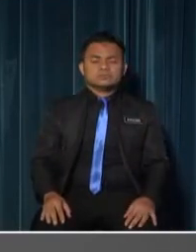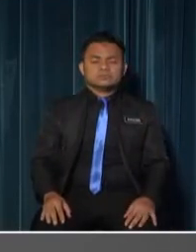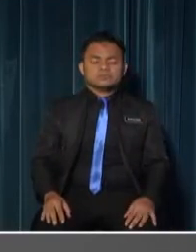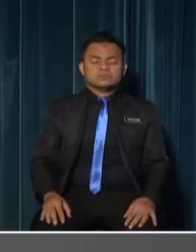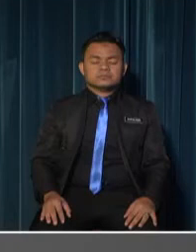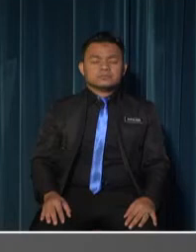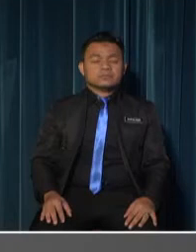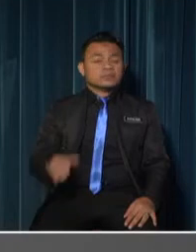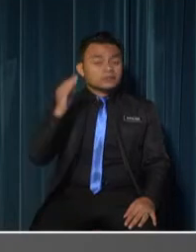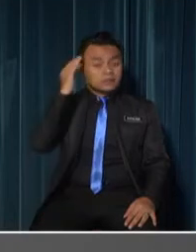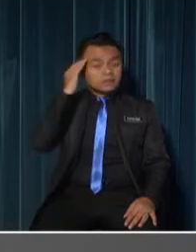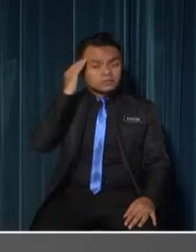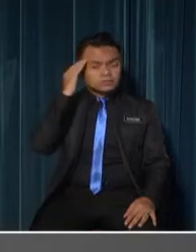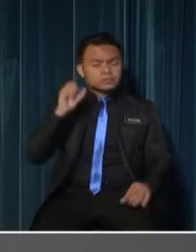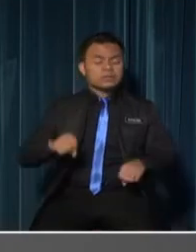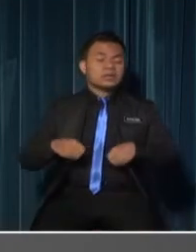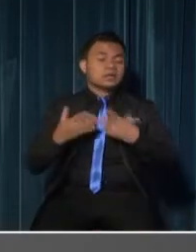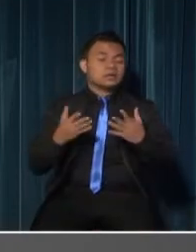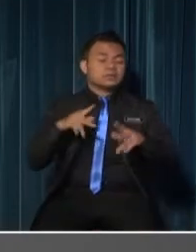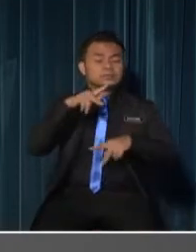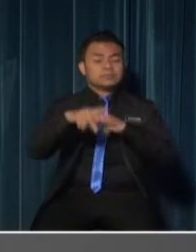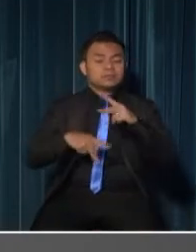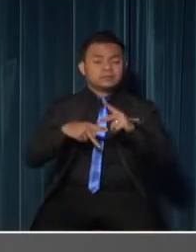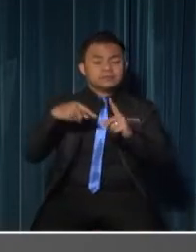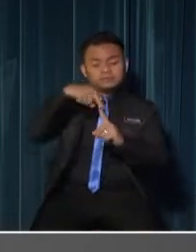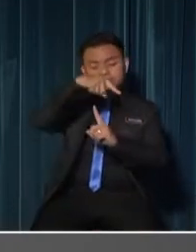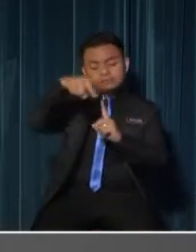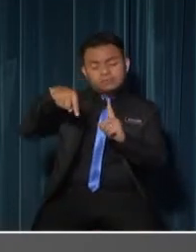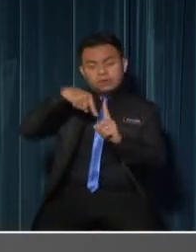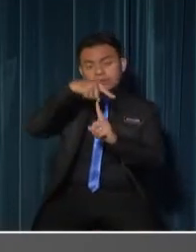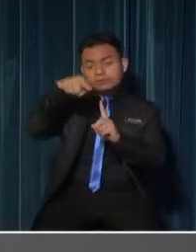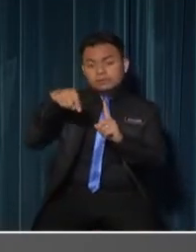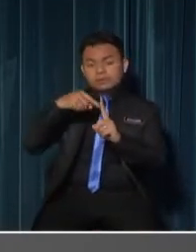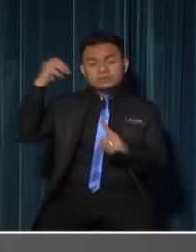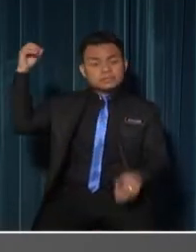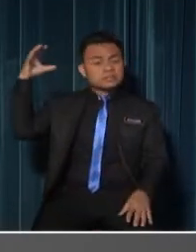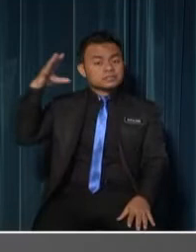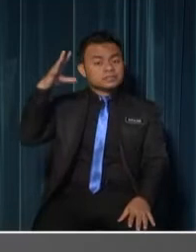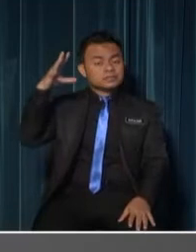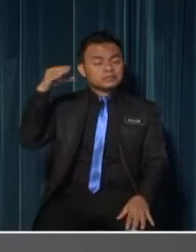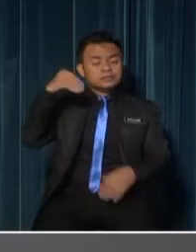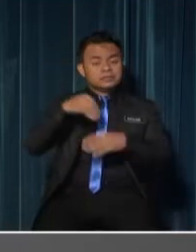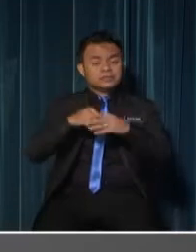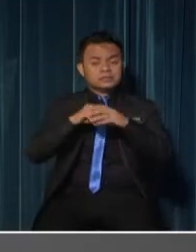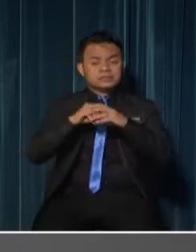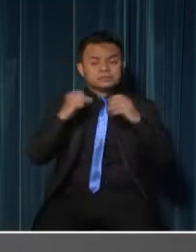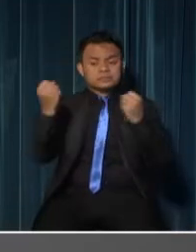Do you know how the planets revolve around the Sun in the solar